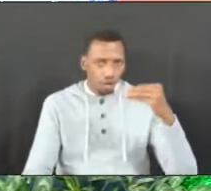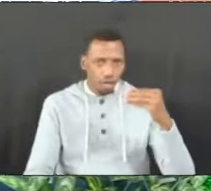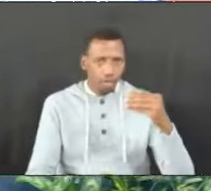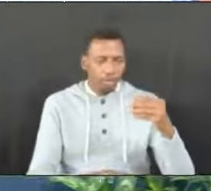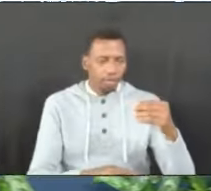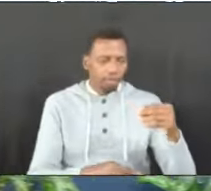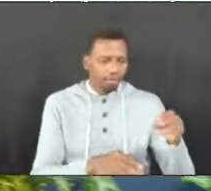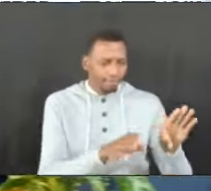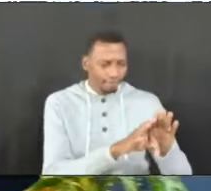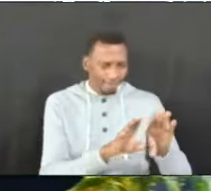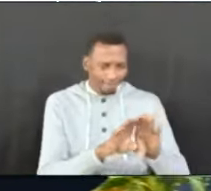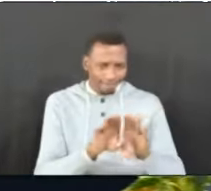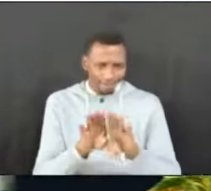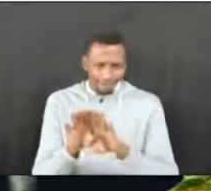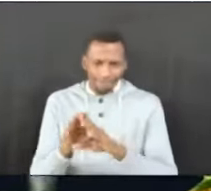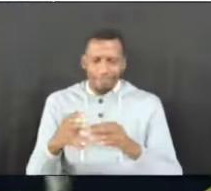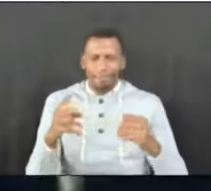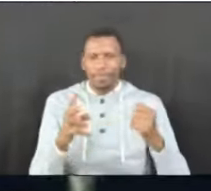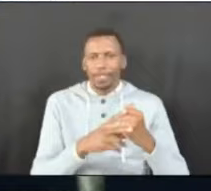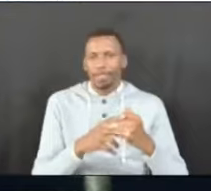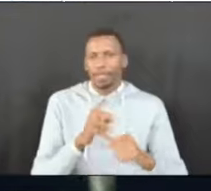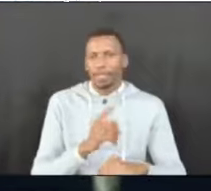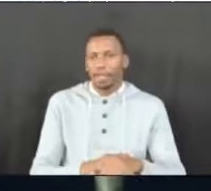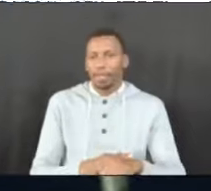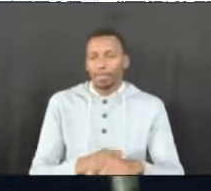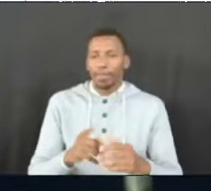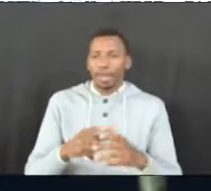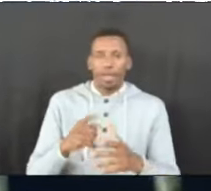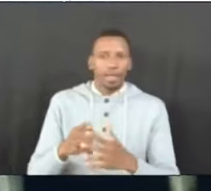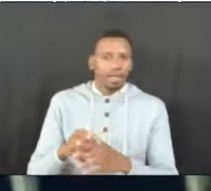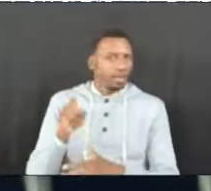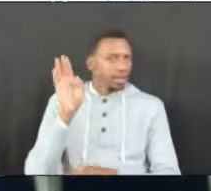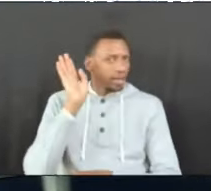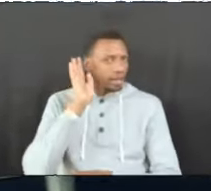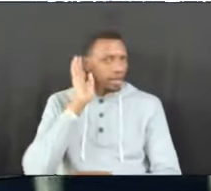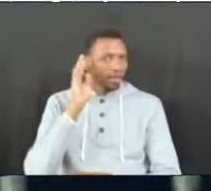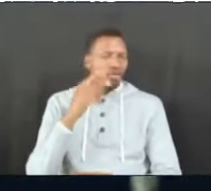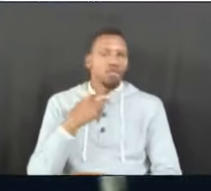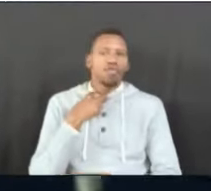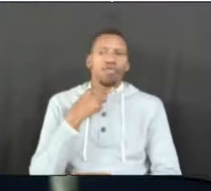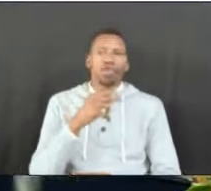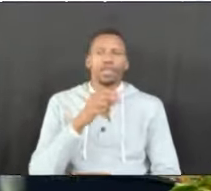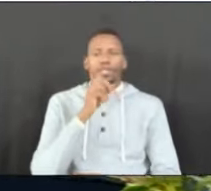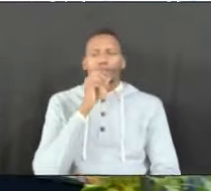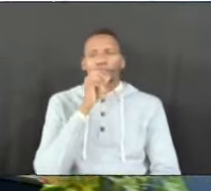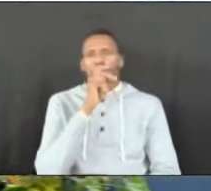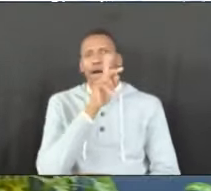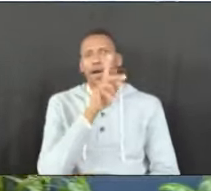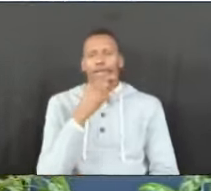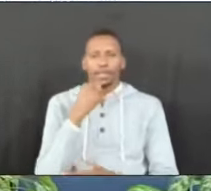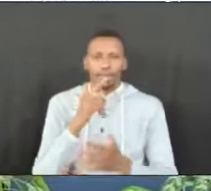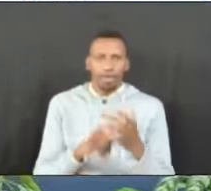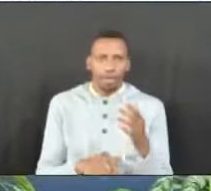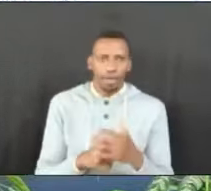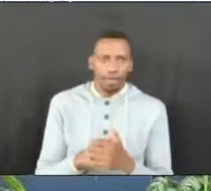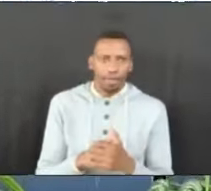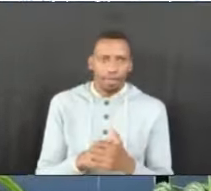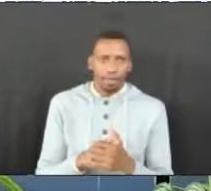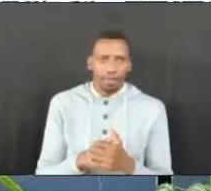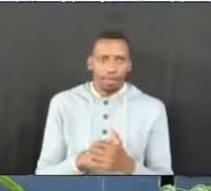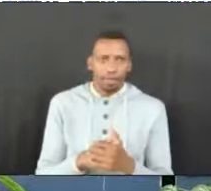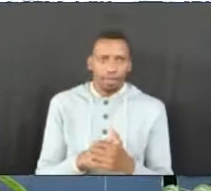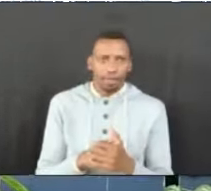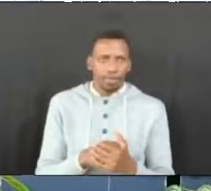seals. And then he hears a voice crying out loudly and saying, "Who